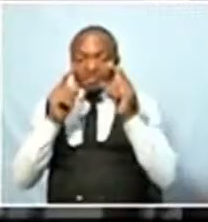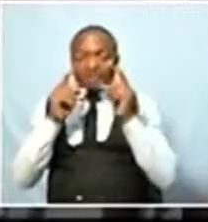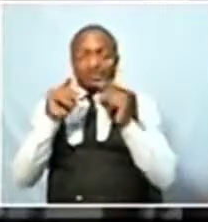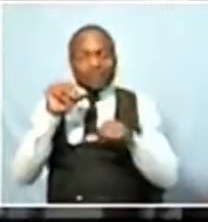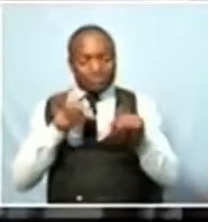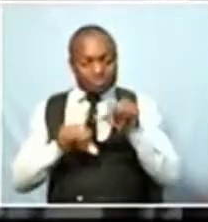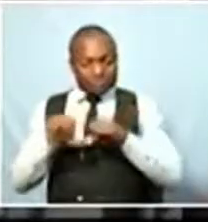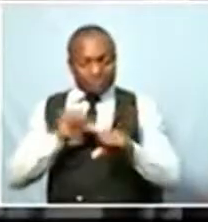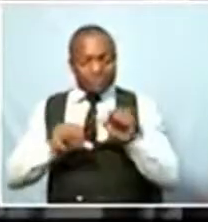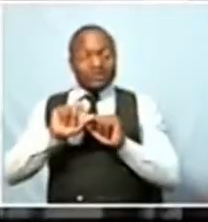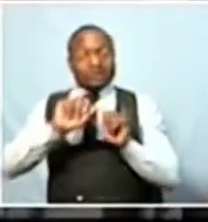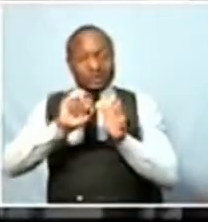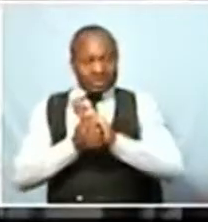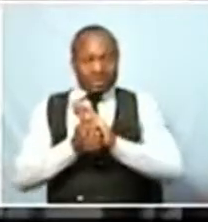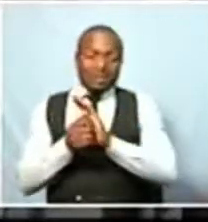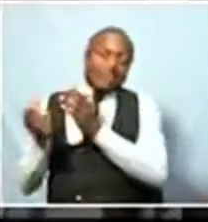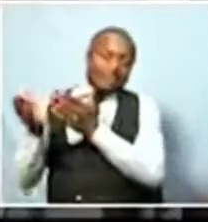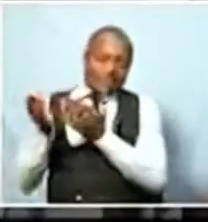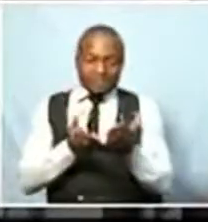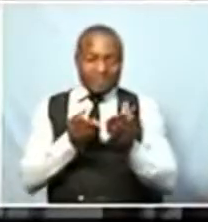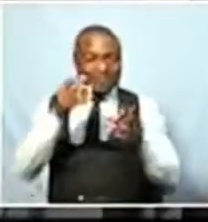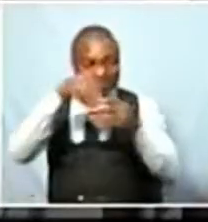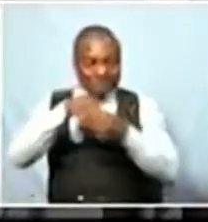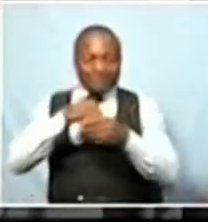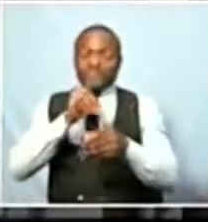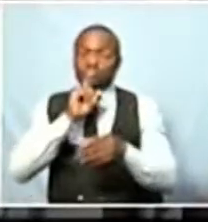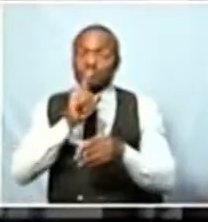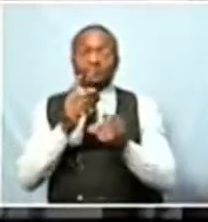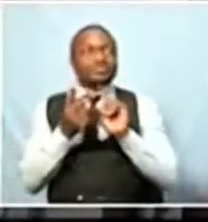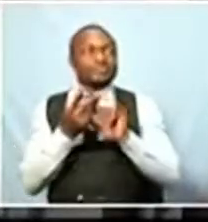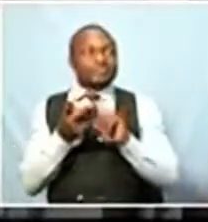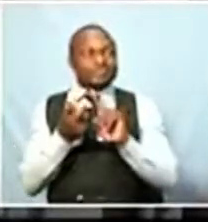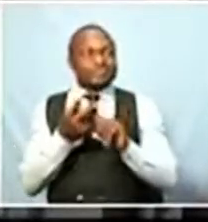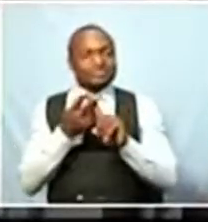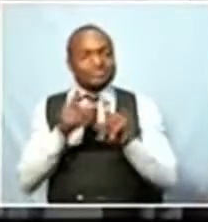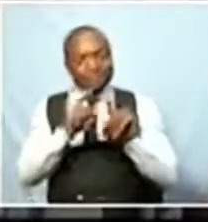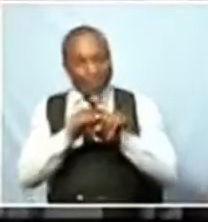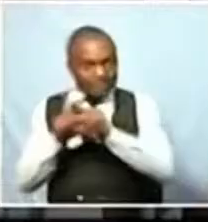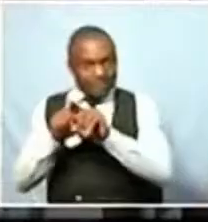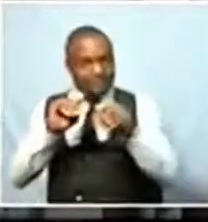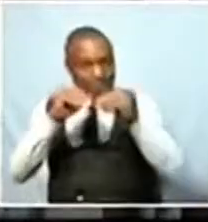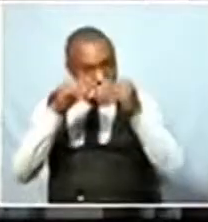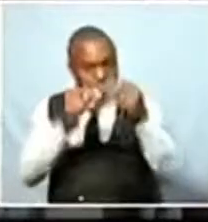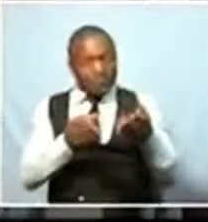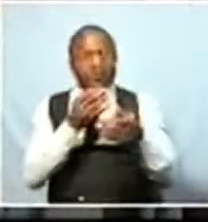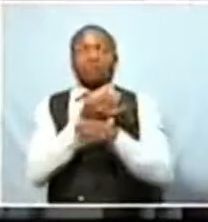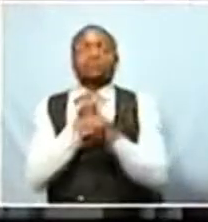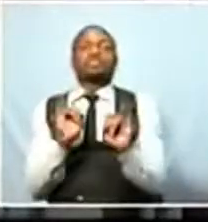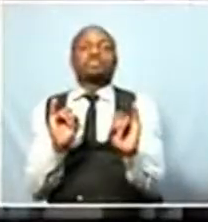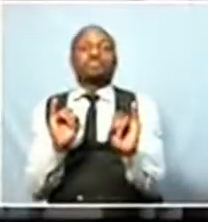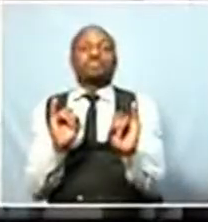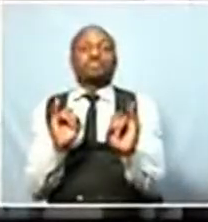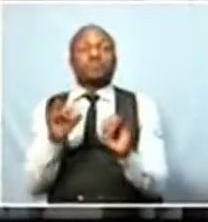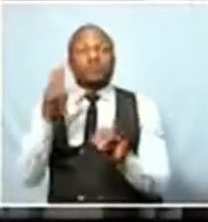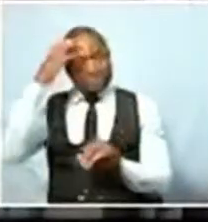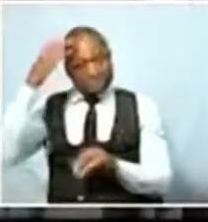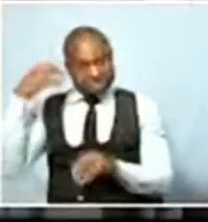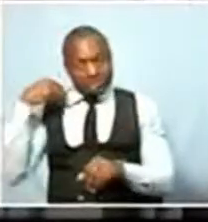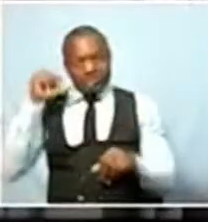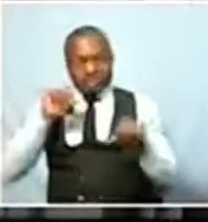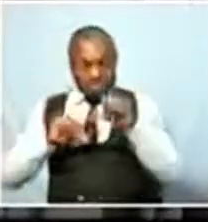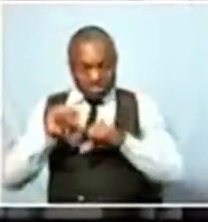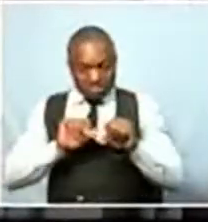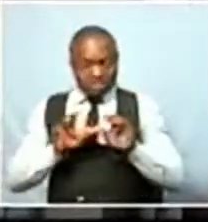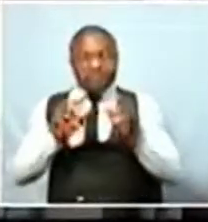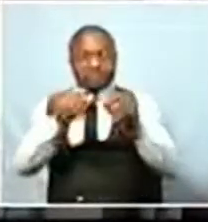Act is bringing that aspect into reality. Number two, it's also giving the independence to the Office of the Auditor General